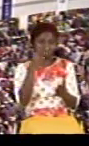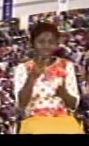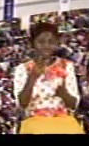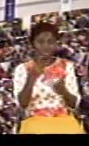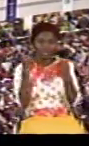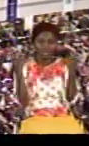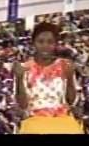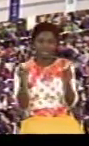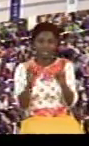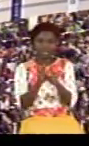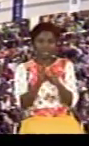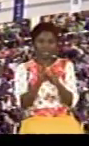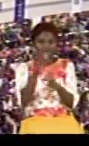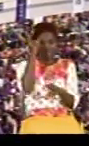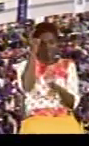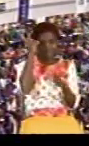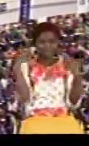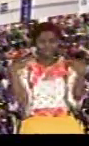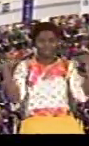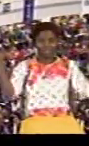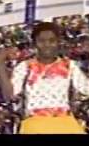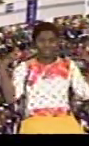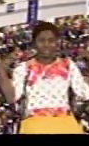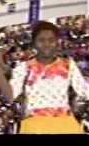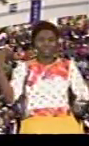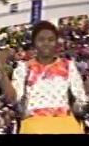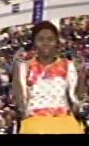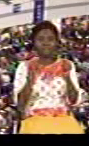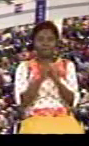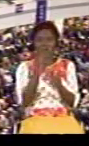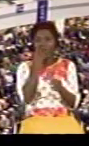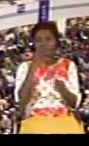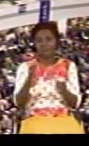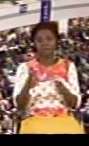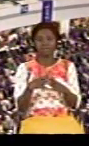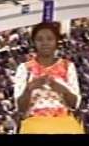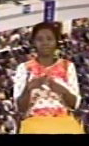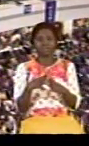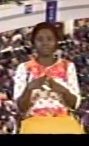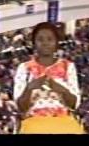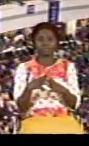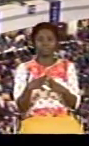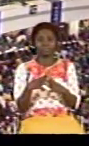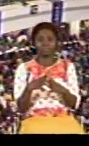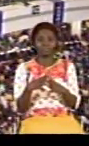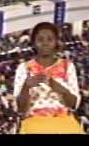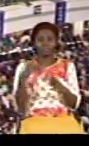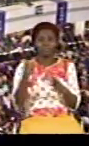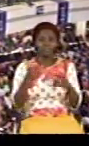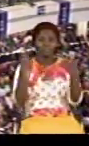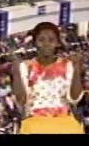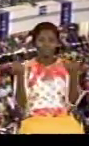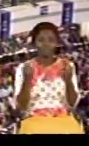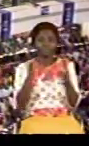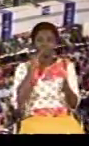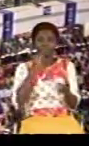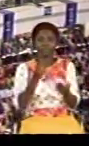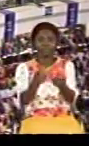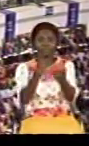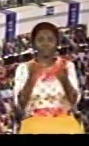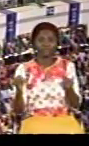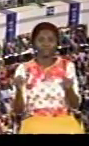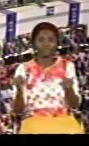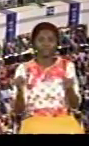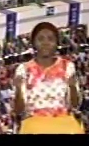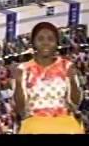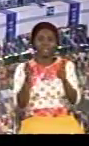with curse and expulsion from glory. The sin is coming, is representative